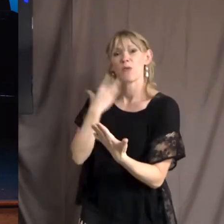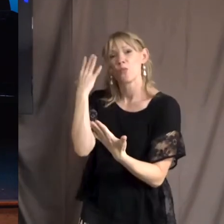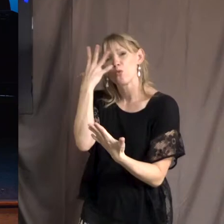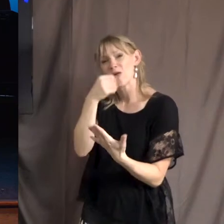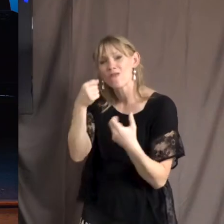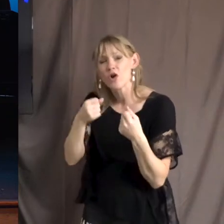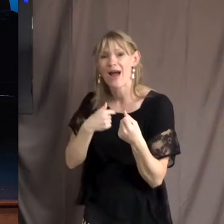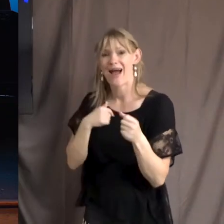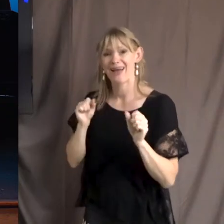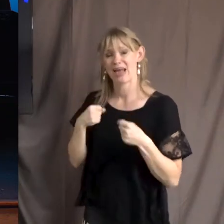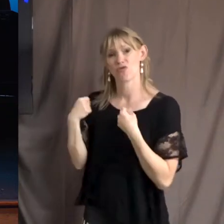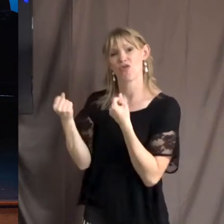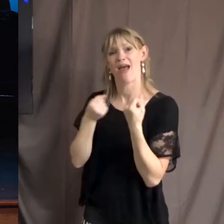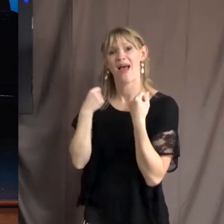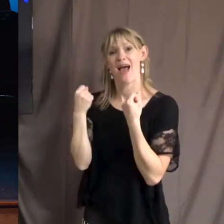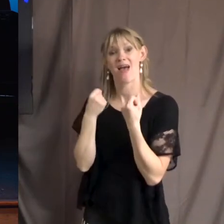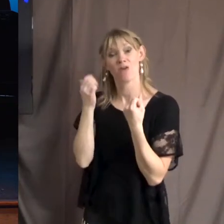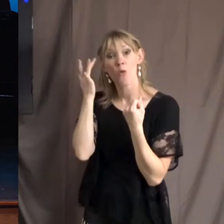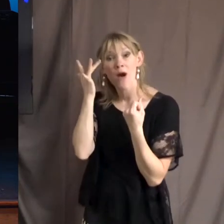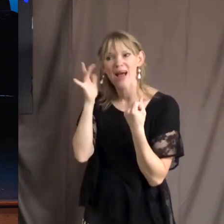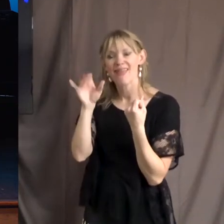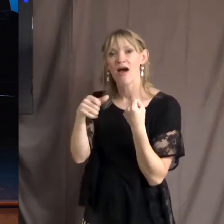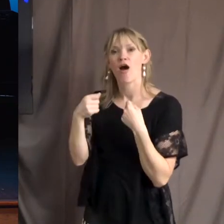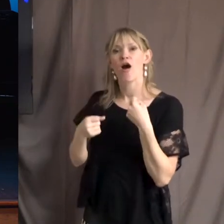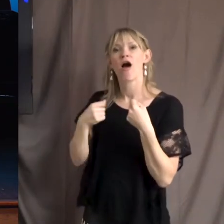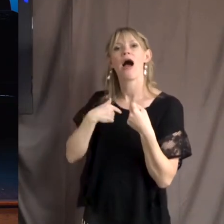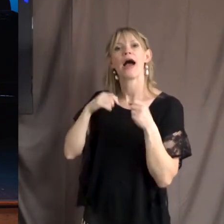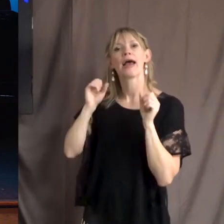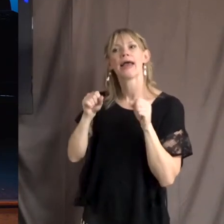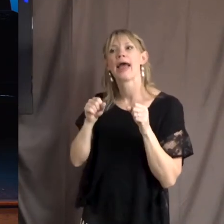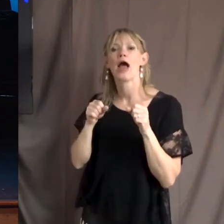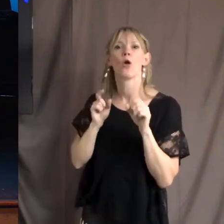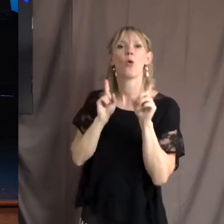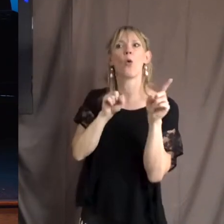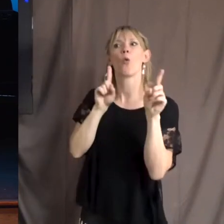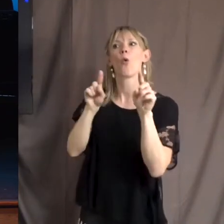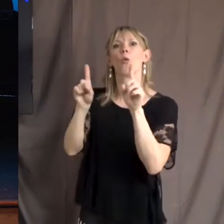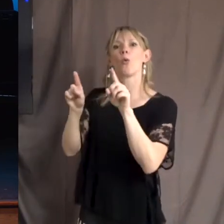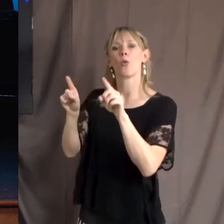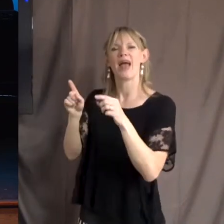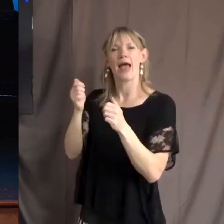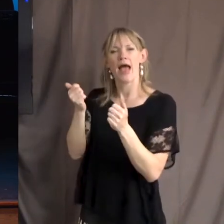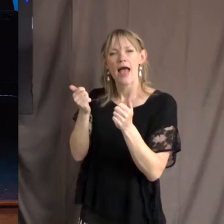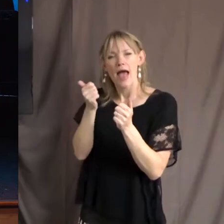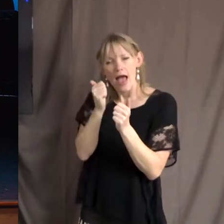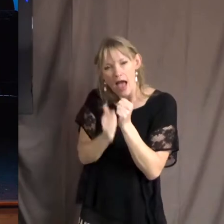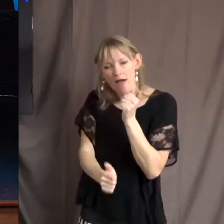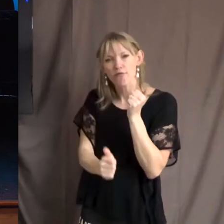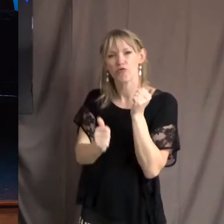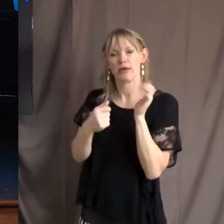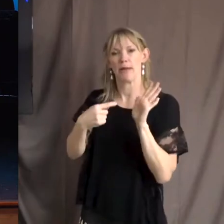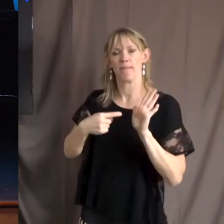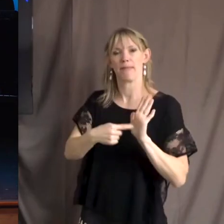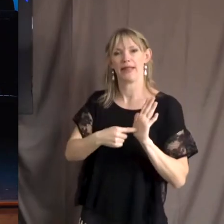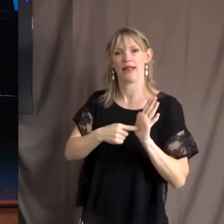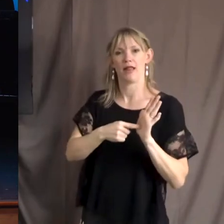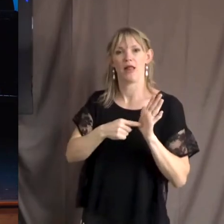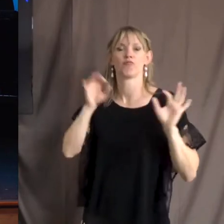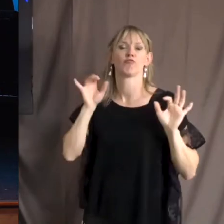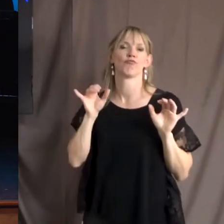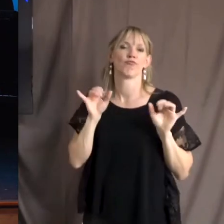get to drive around town. Because of that car, I am mobile. So every one of those bills, the mundane,